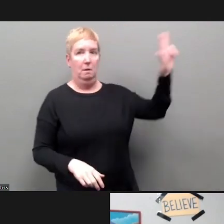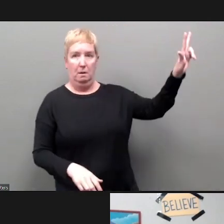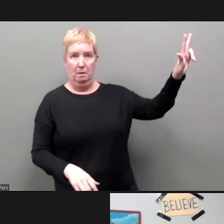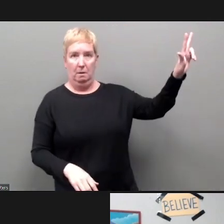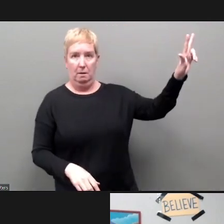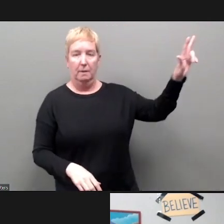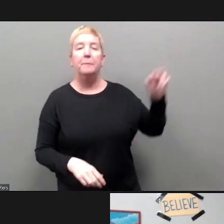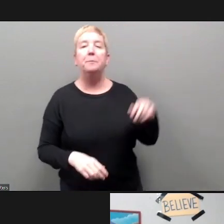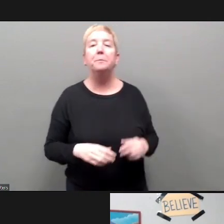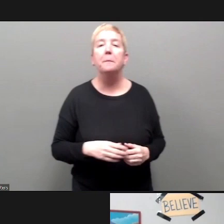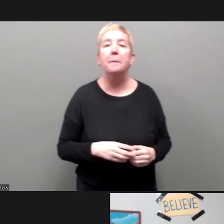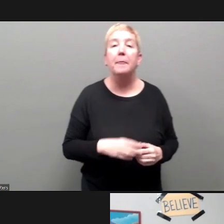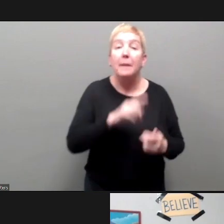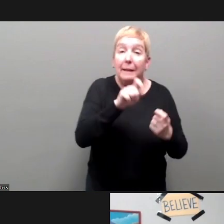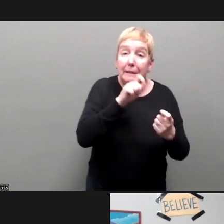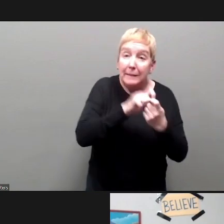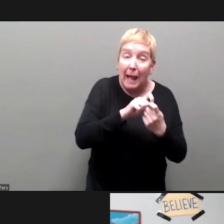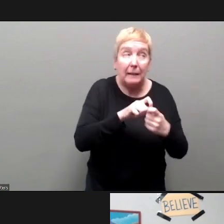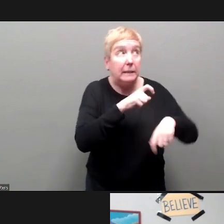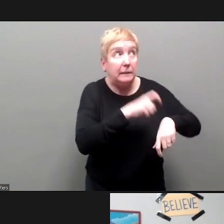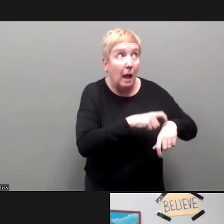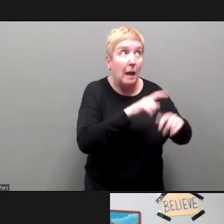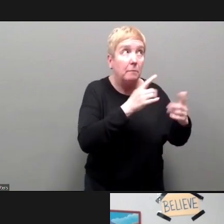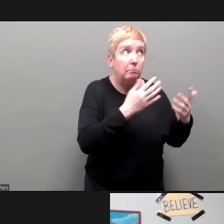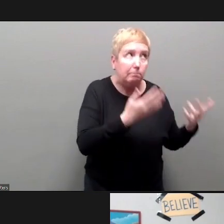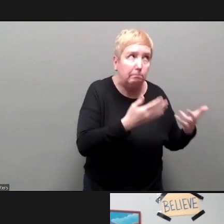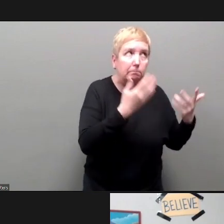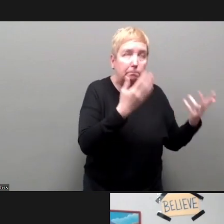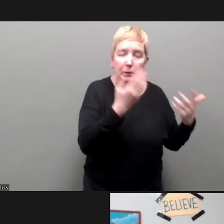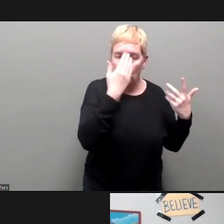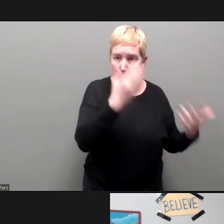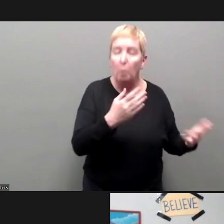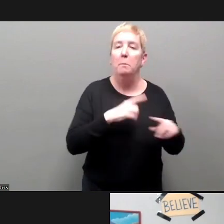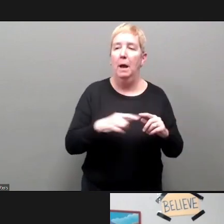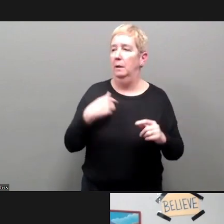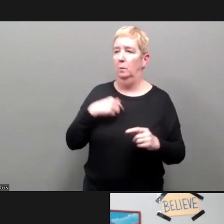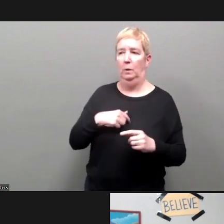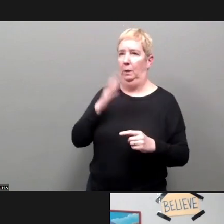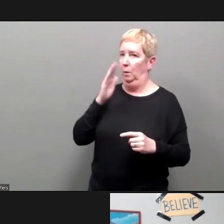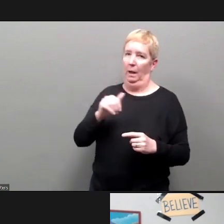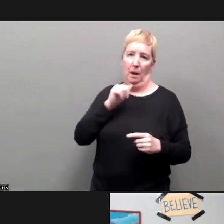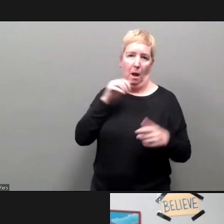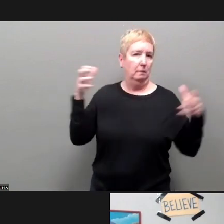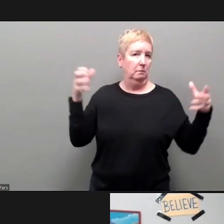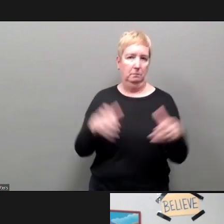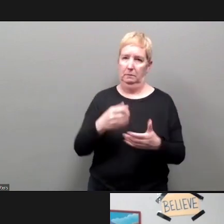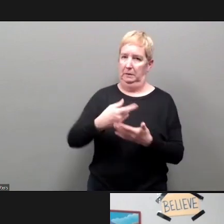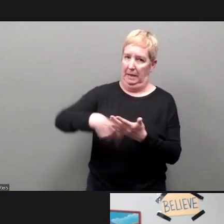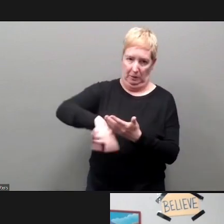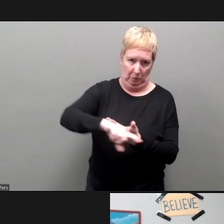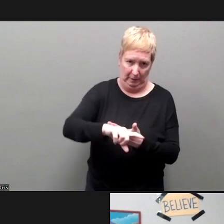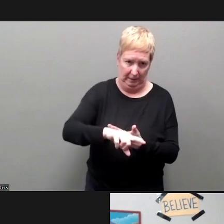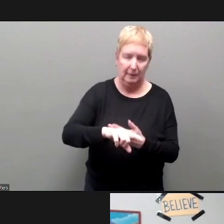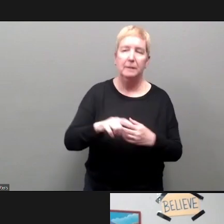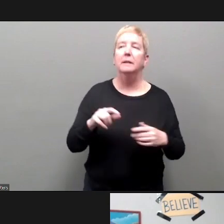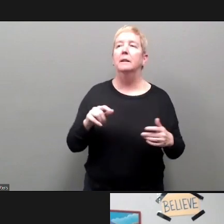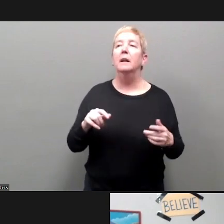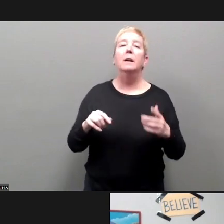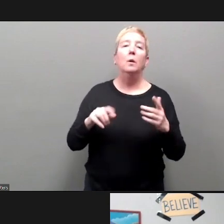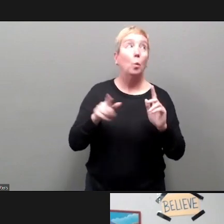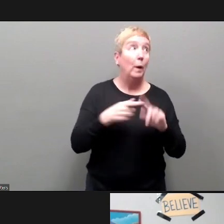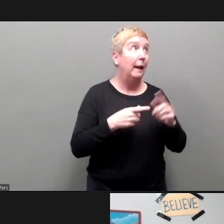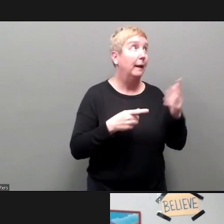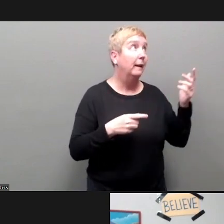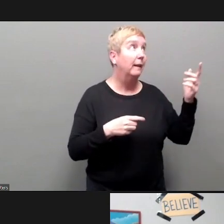be exactly yet, and we'll have to let you know as soon as we can huddle together and figure